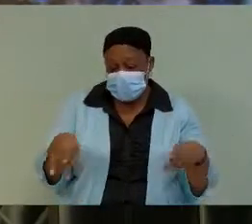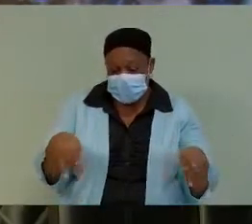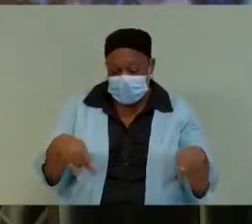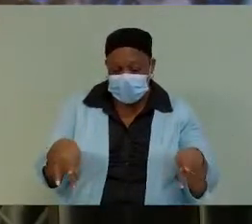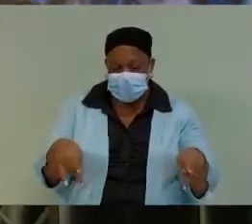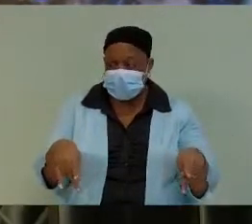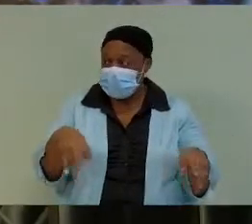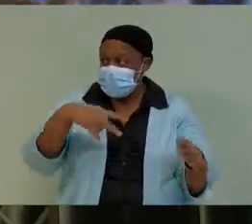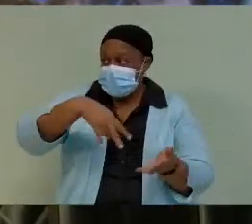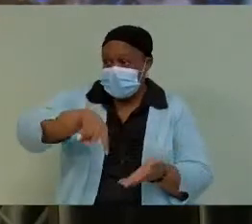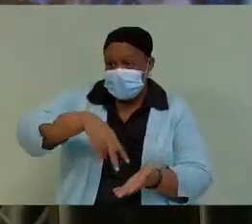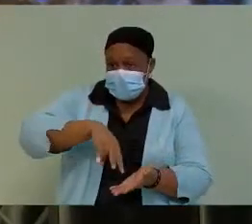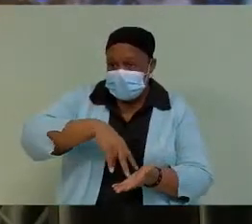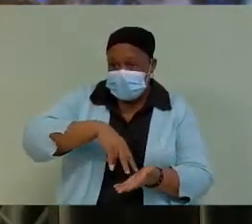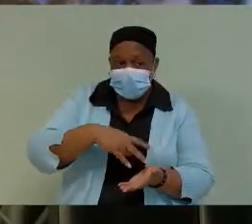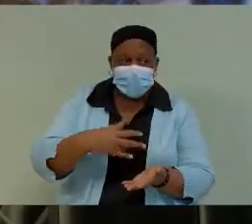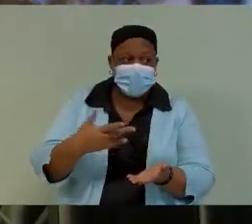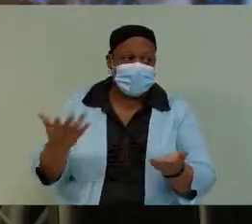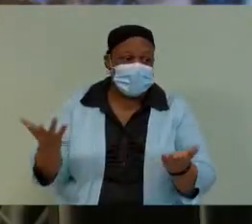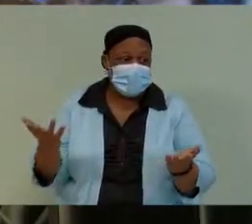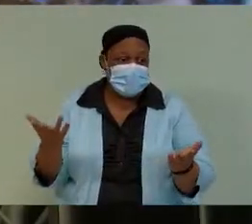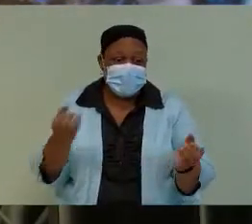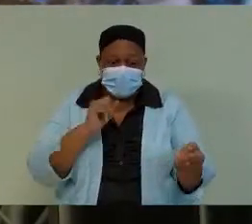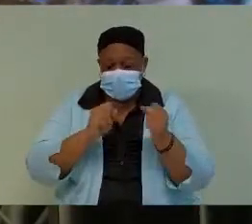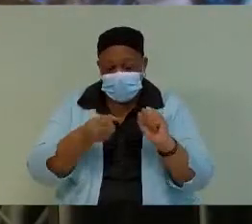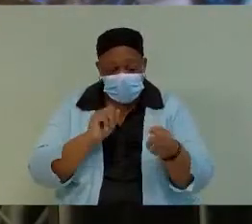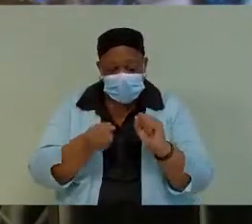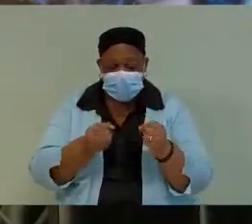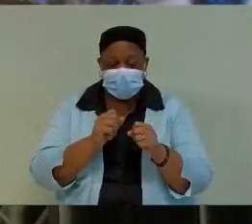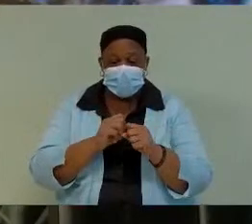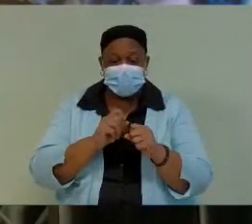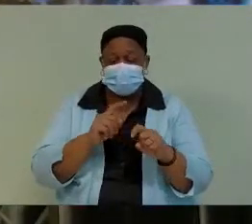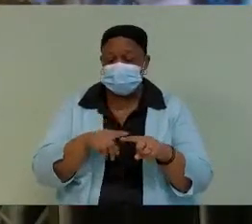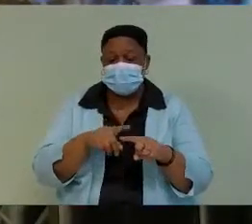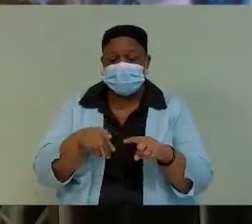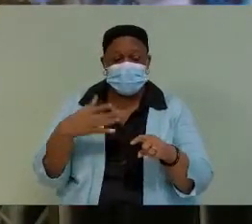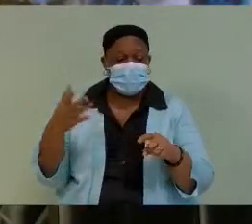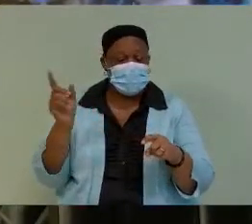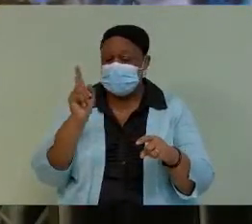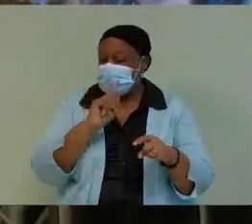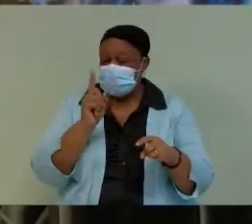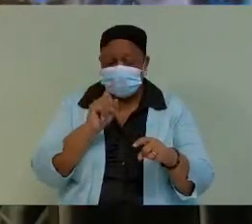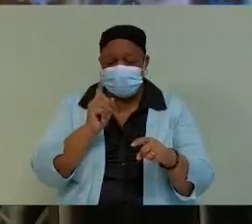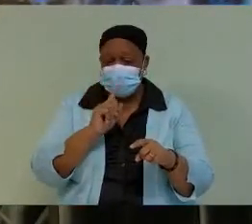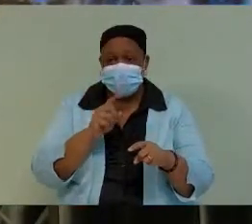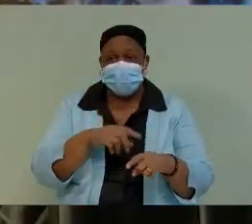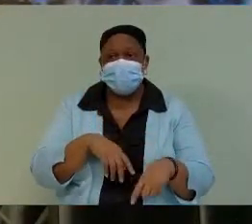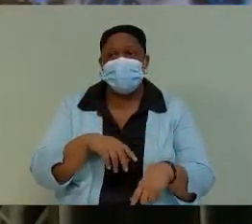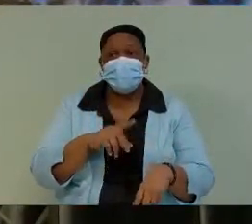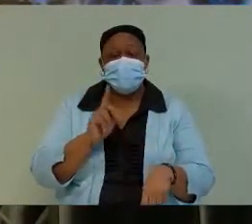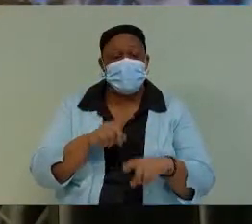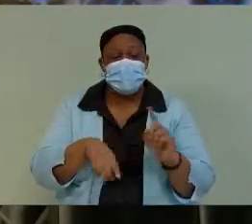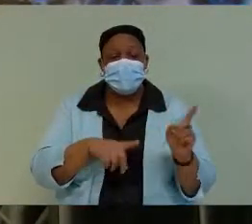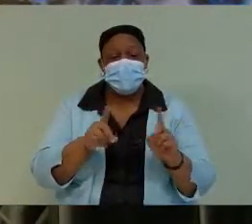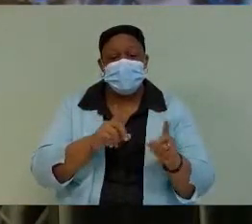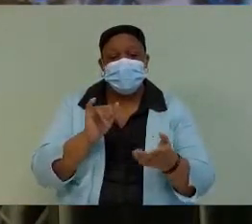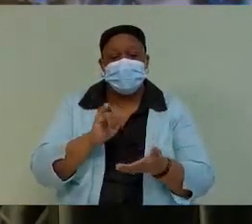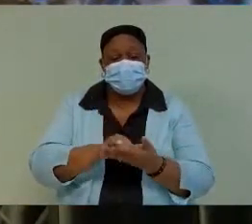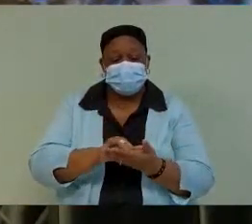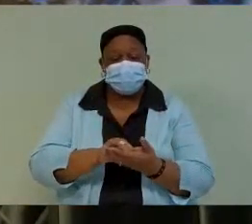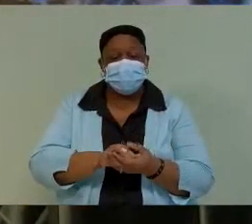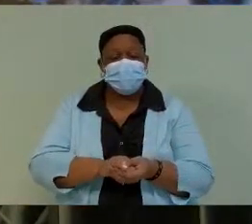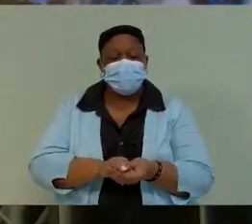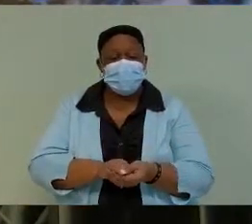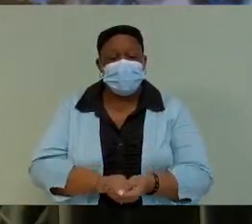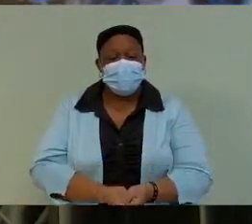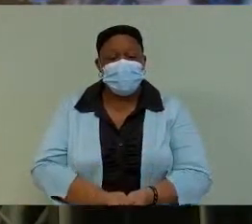any facility or public place, a meeting of a fraternal society, private or social club, or